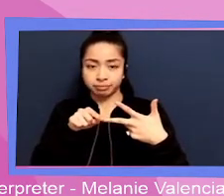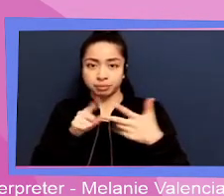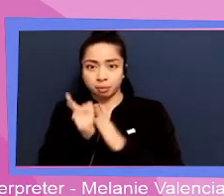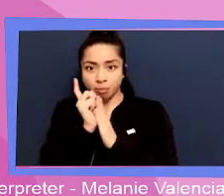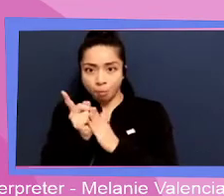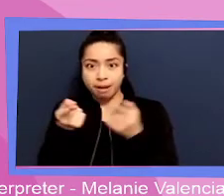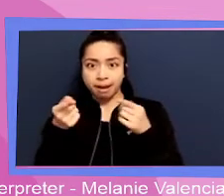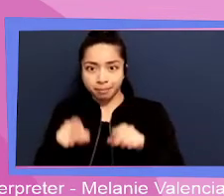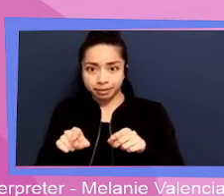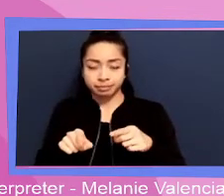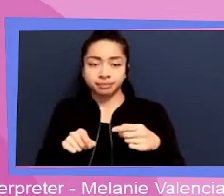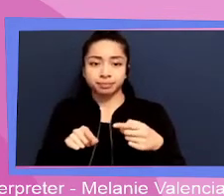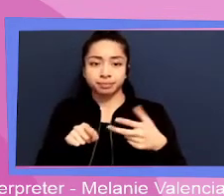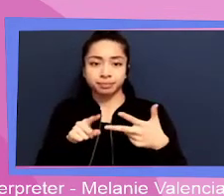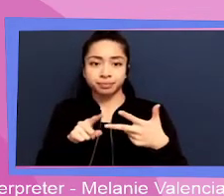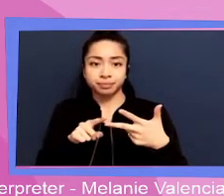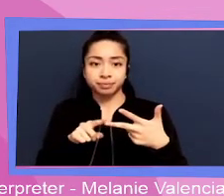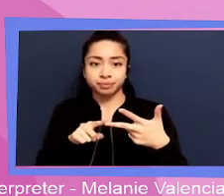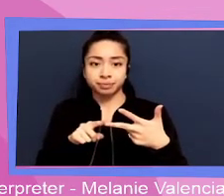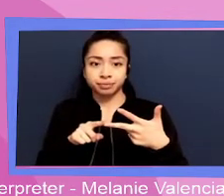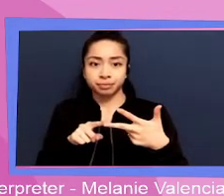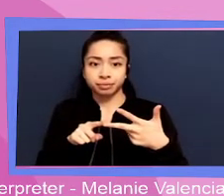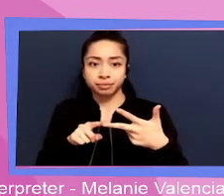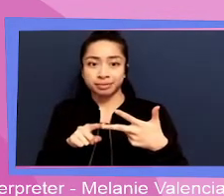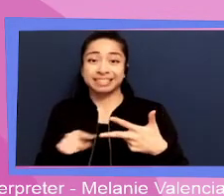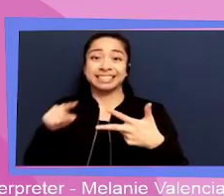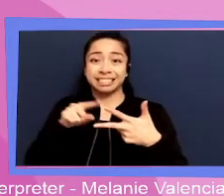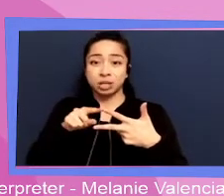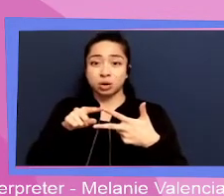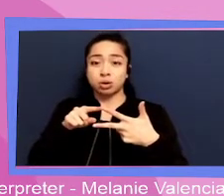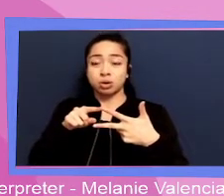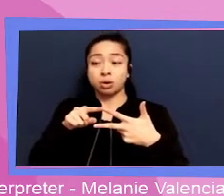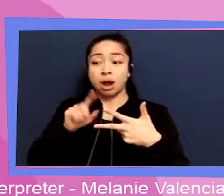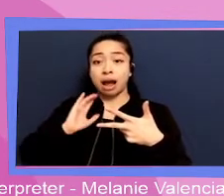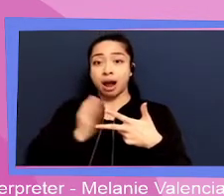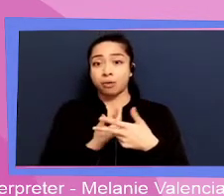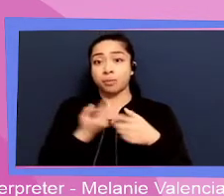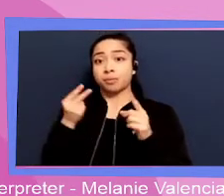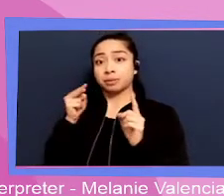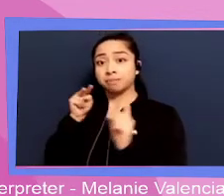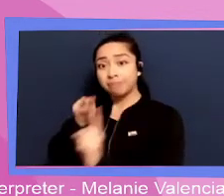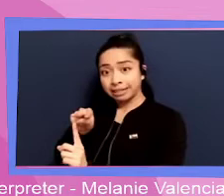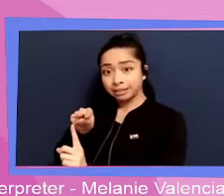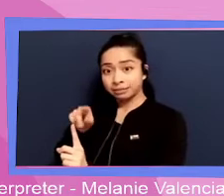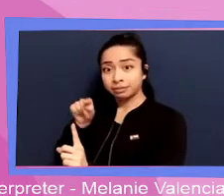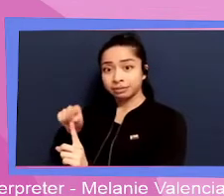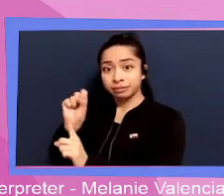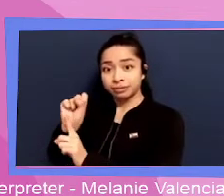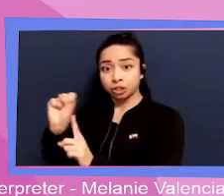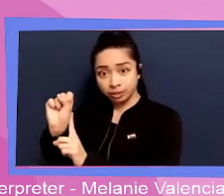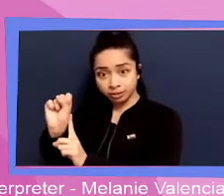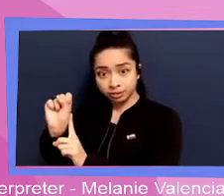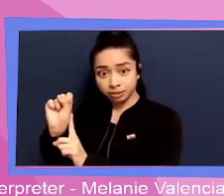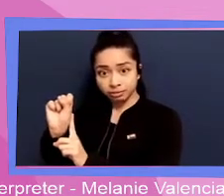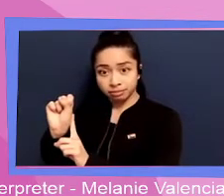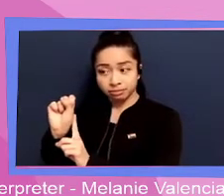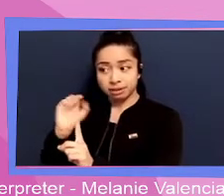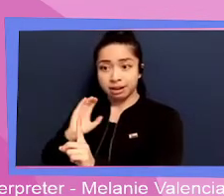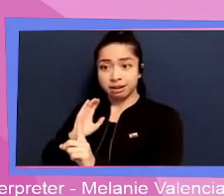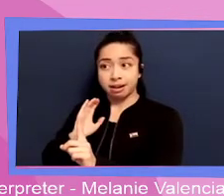there is what we think actually happened. So us as a traumatized person, what we think